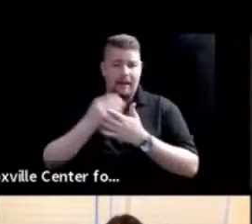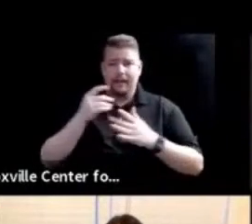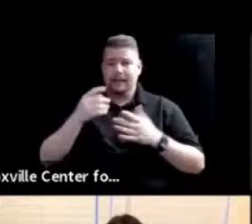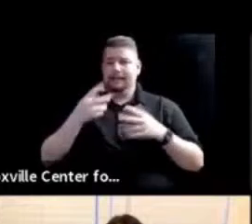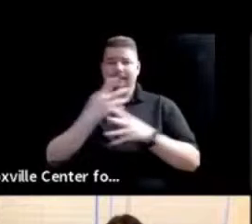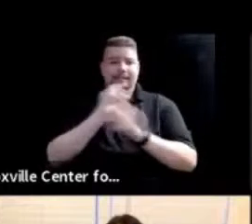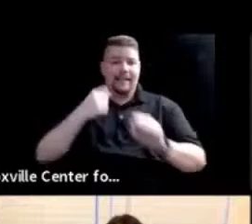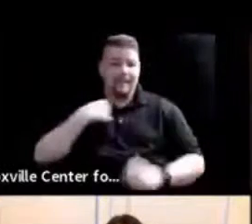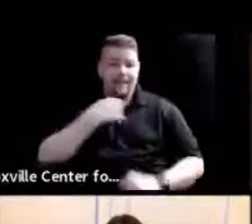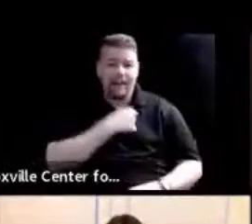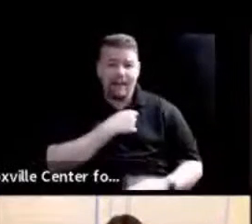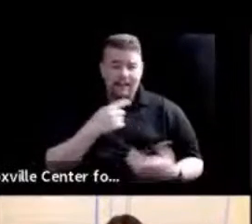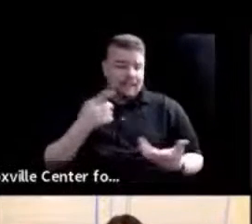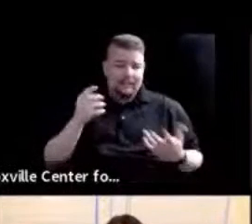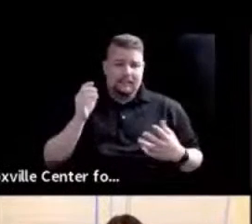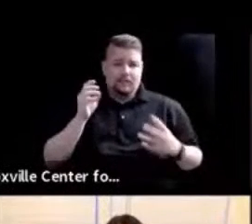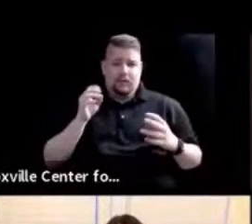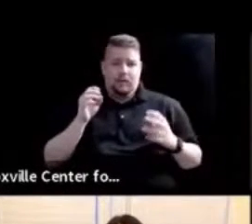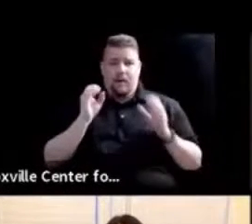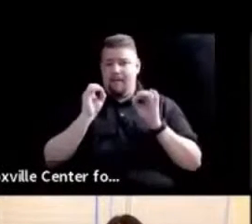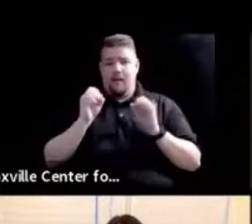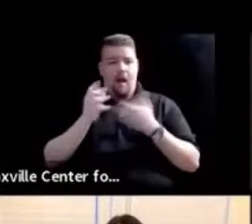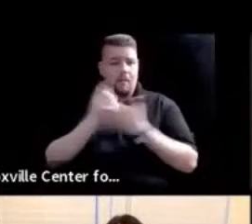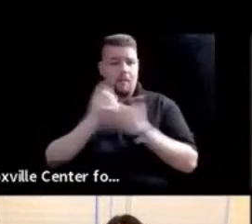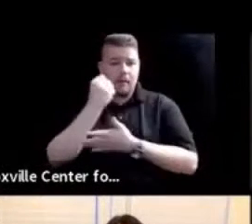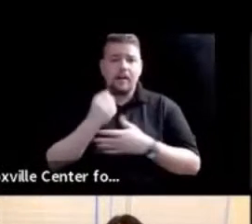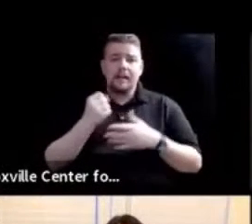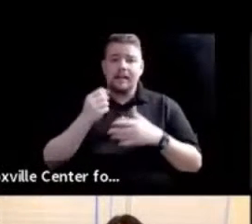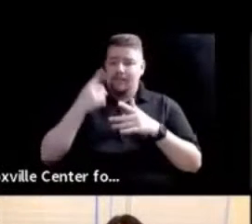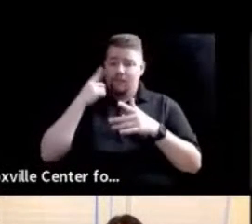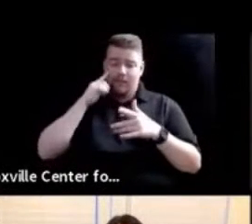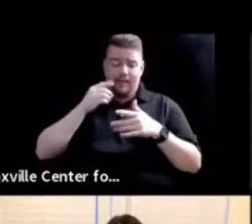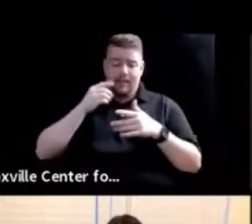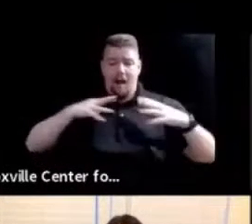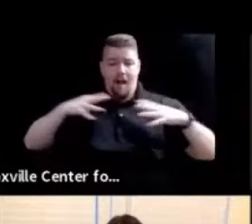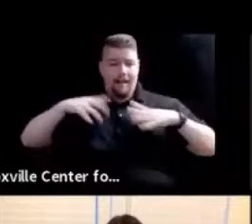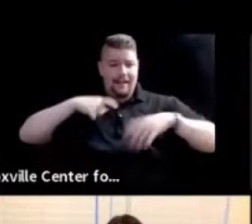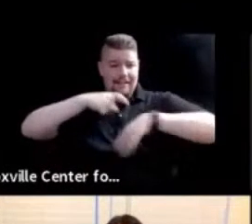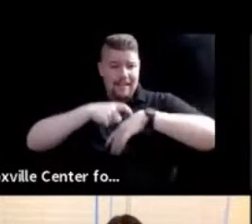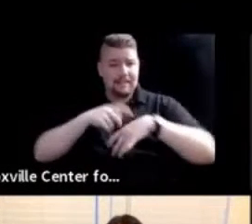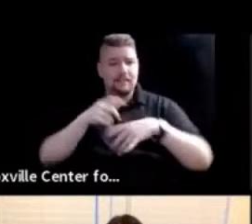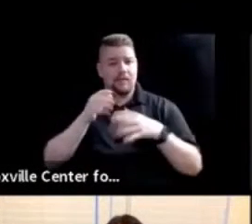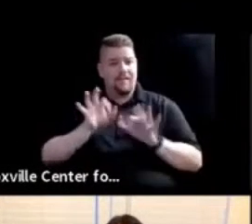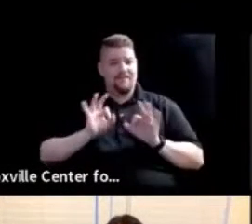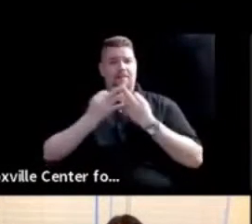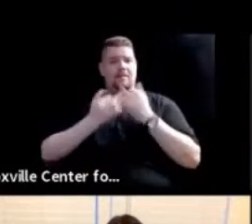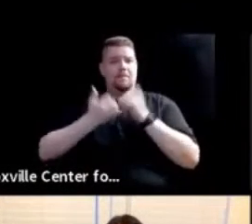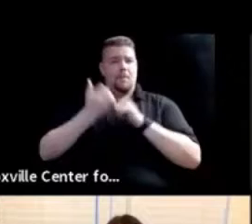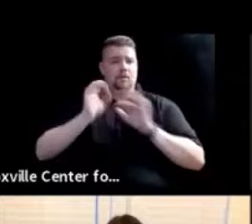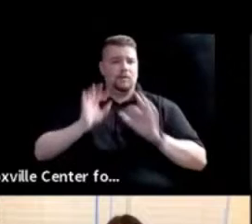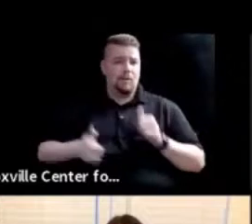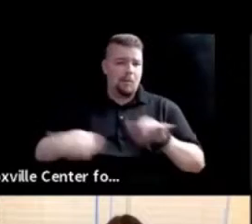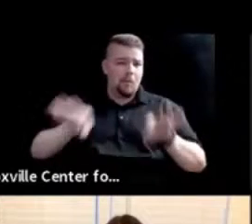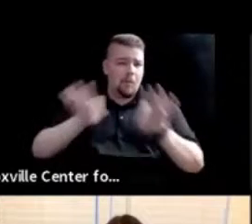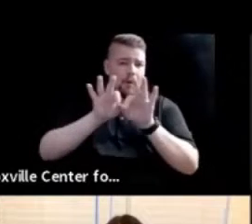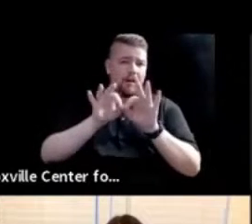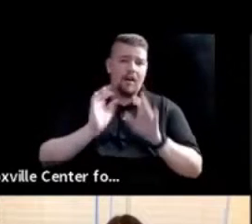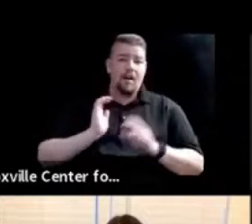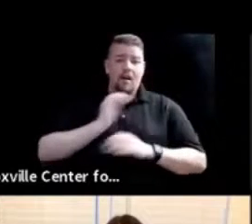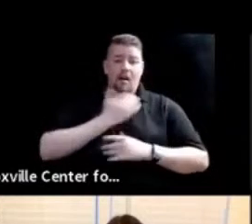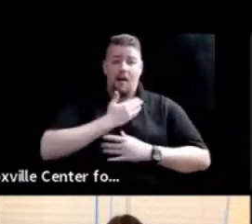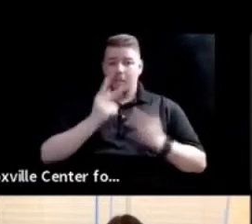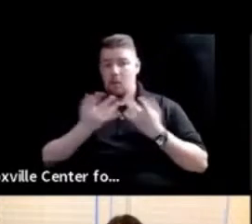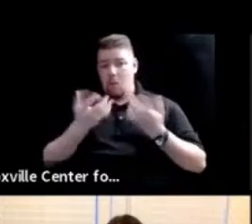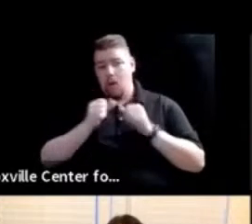any chance to have any money to give these people over the holiday season when families become most important. I think our people want to be safe